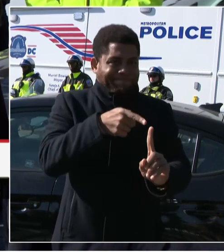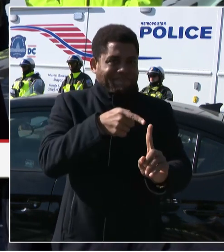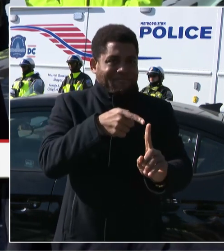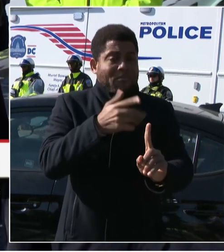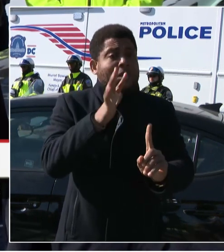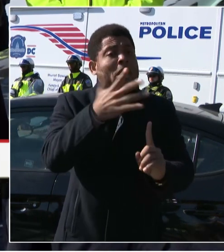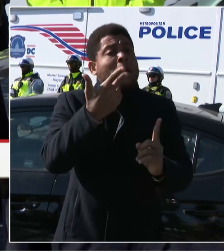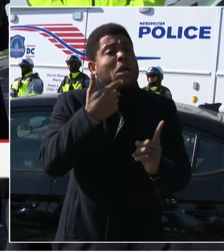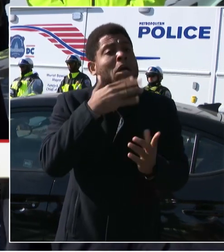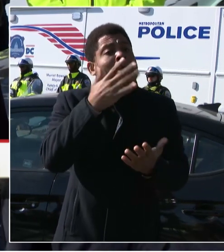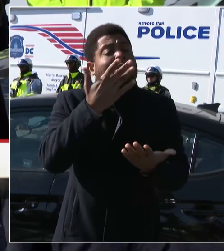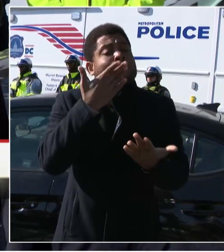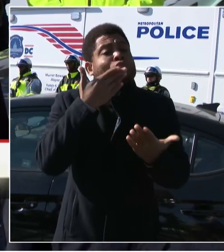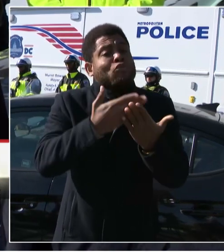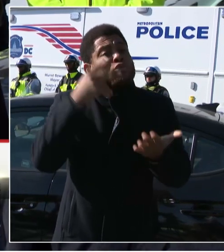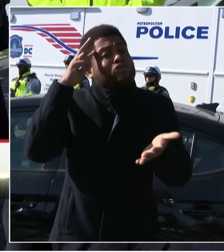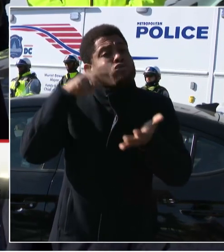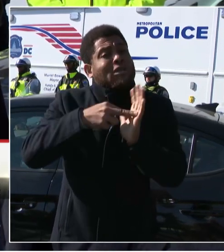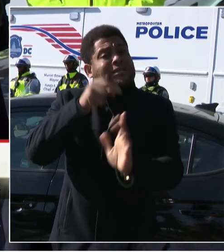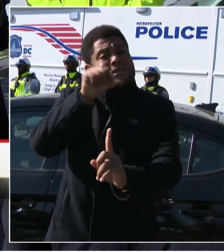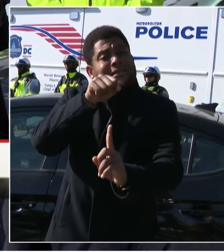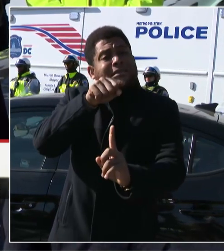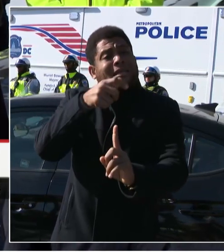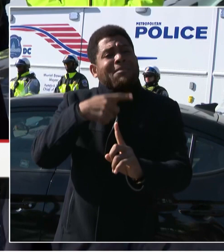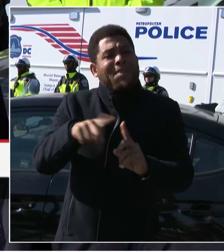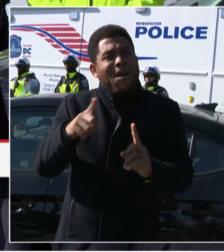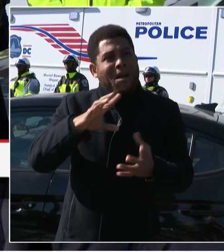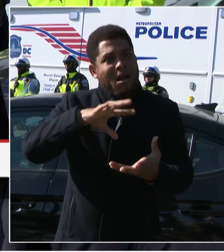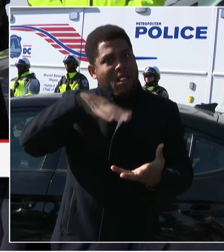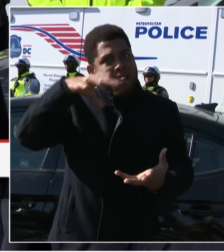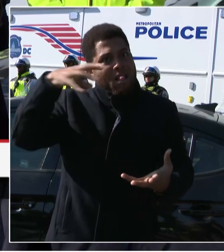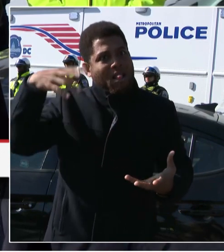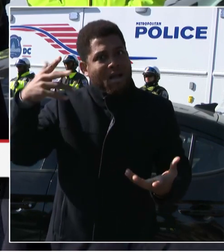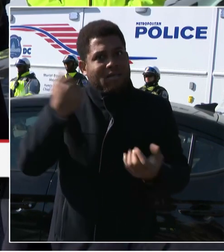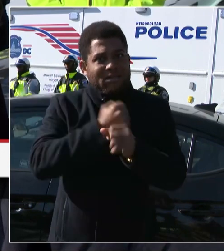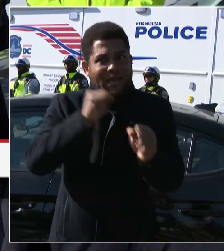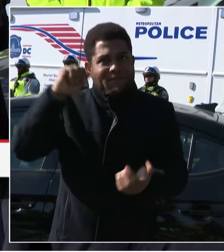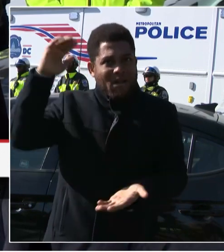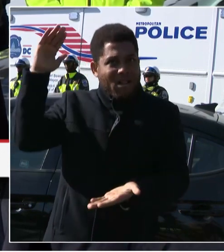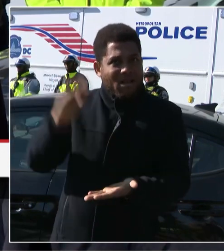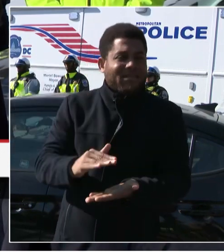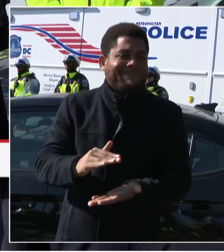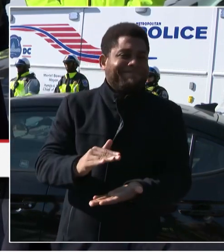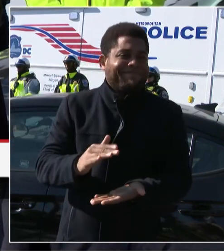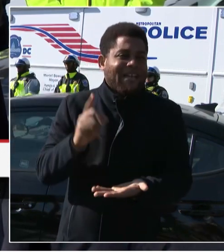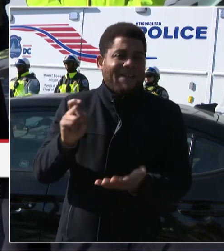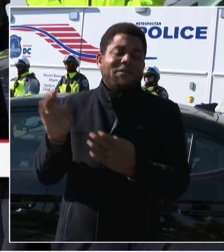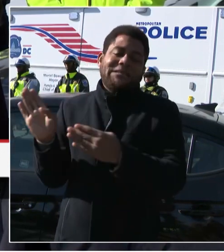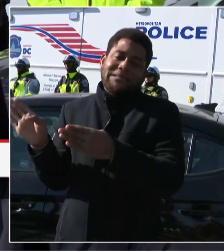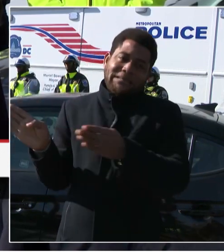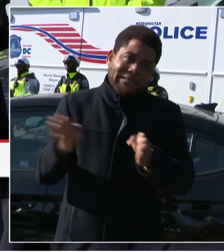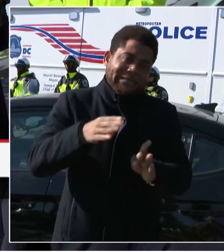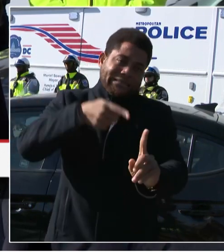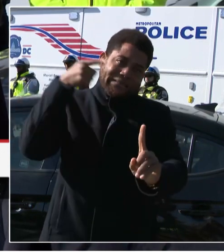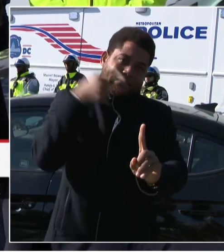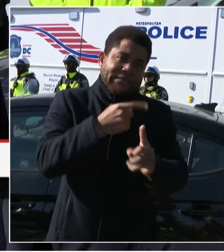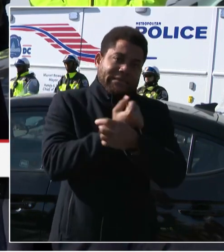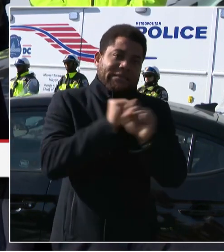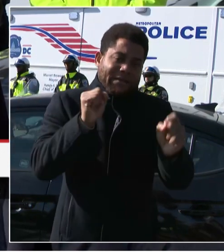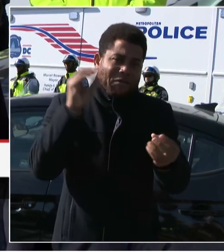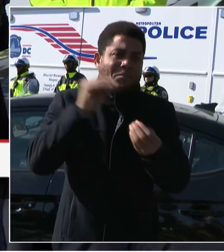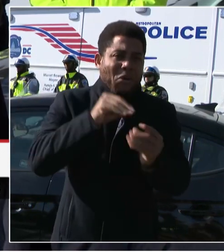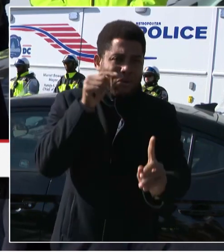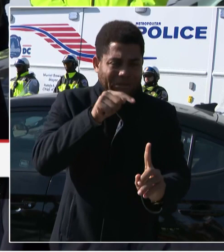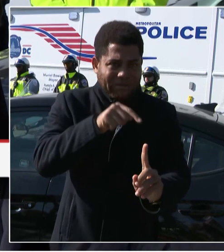an environment that is creating less safety in the district. So those are the tools that we continue to work